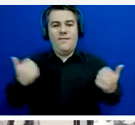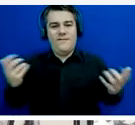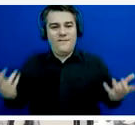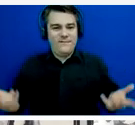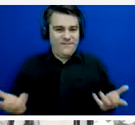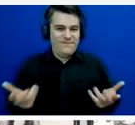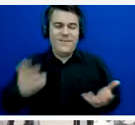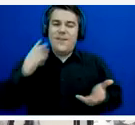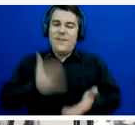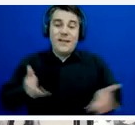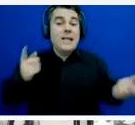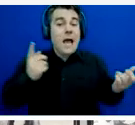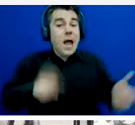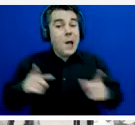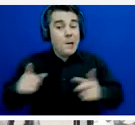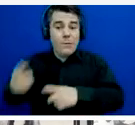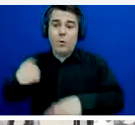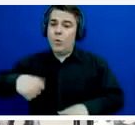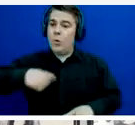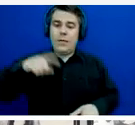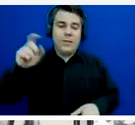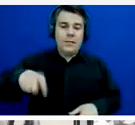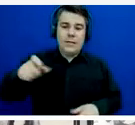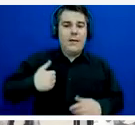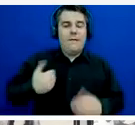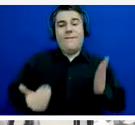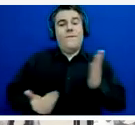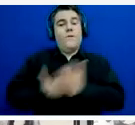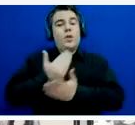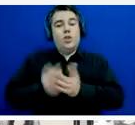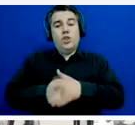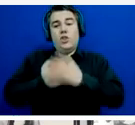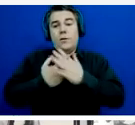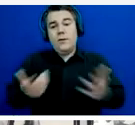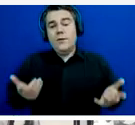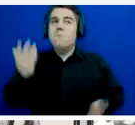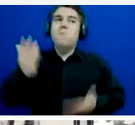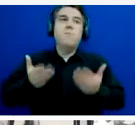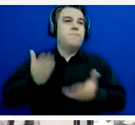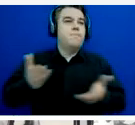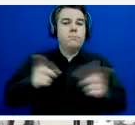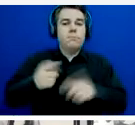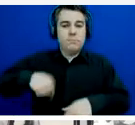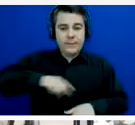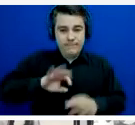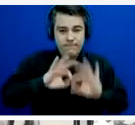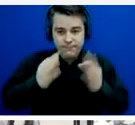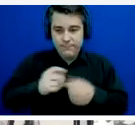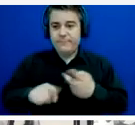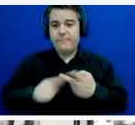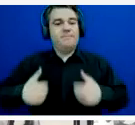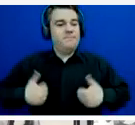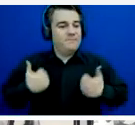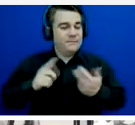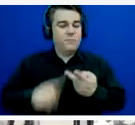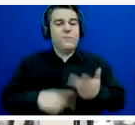happen to where we need to just have a fresh start. And it could be that things happened in our family or our lives, or it could be that